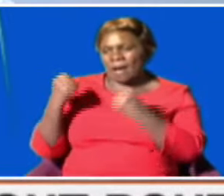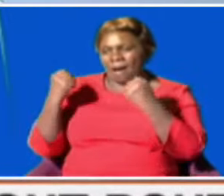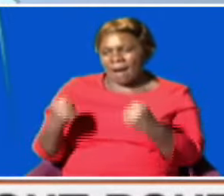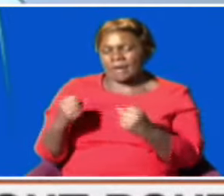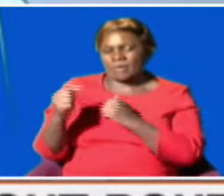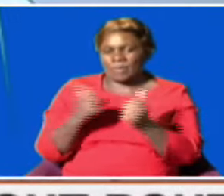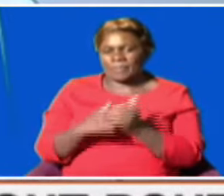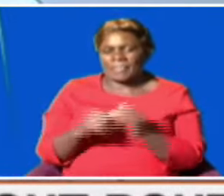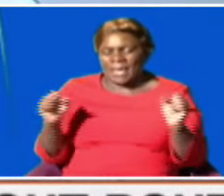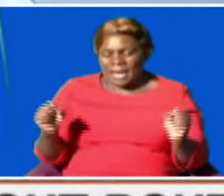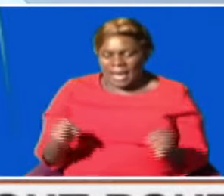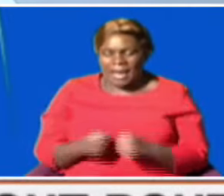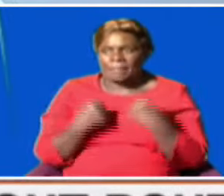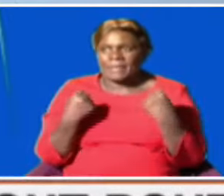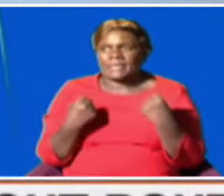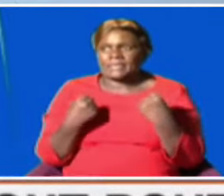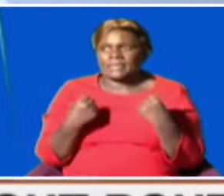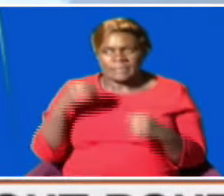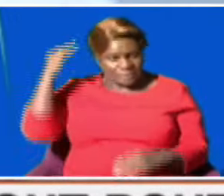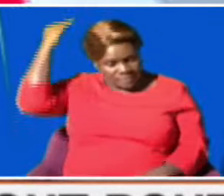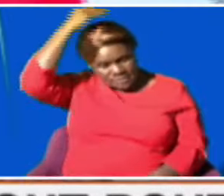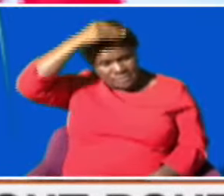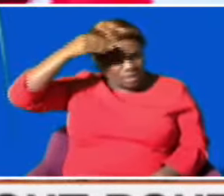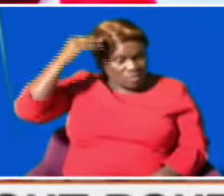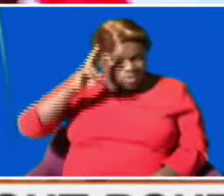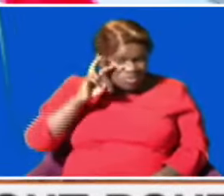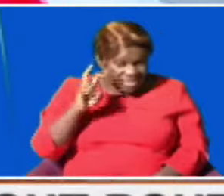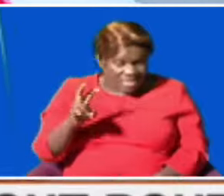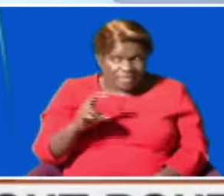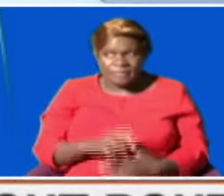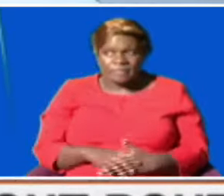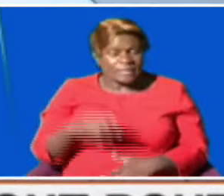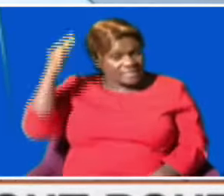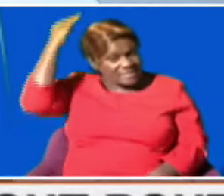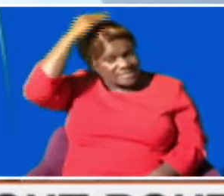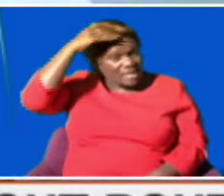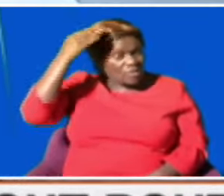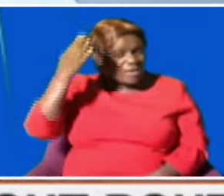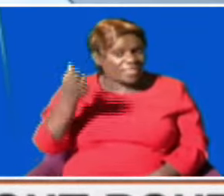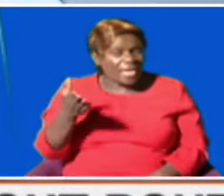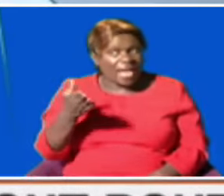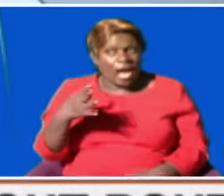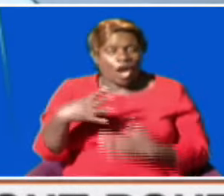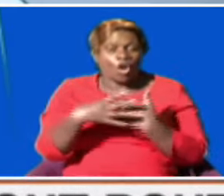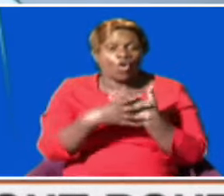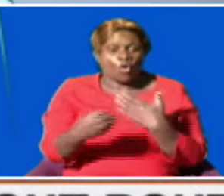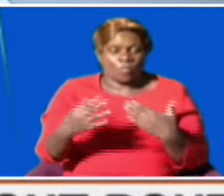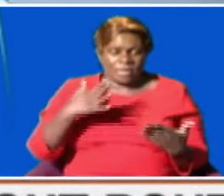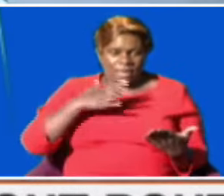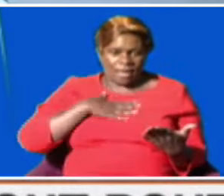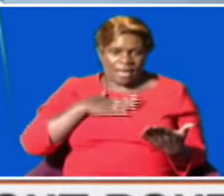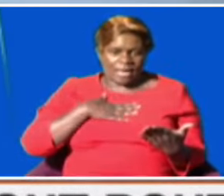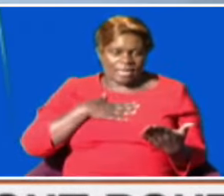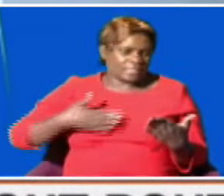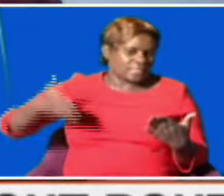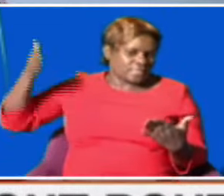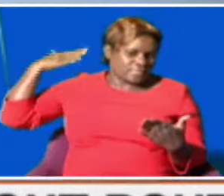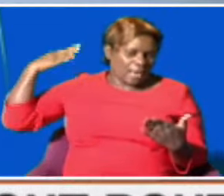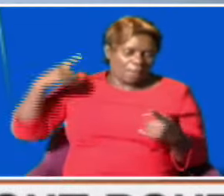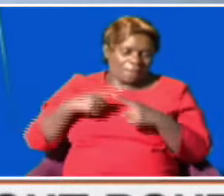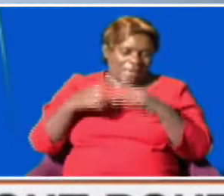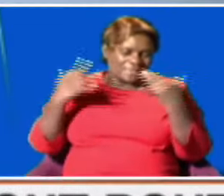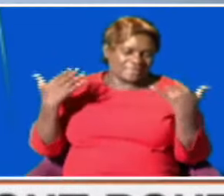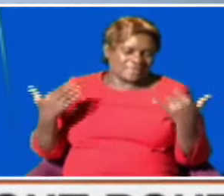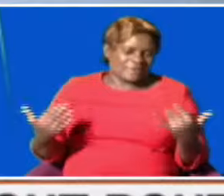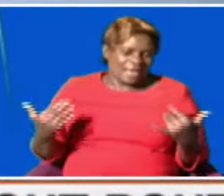fight. And what happened in Saudi? You see, in Saudi, they're imitating what we used to do those years. But